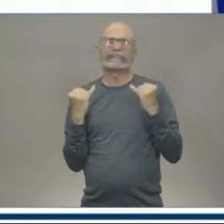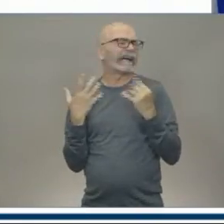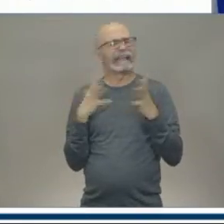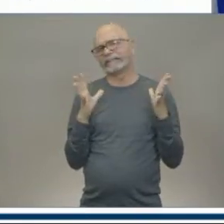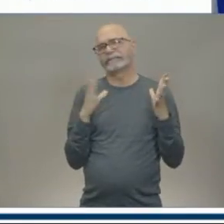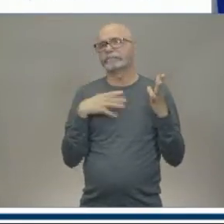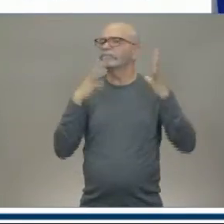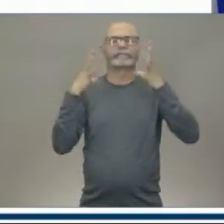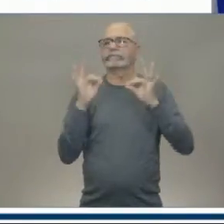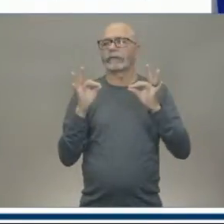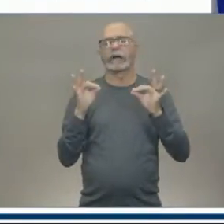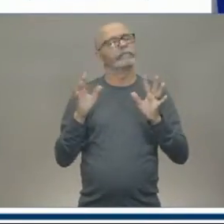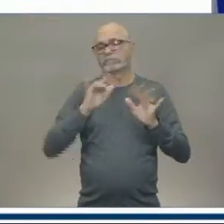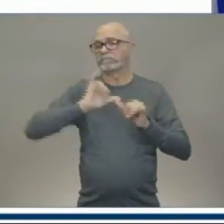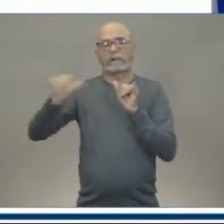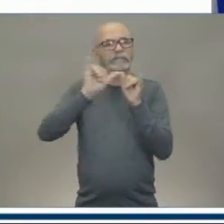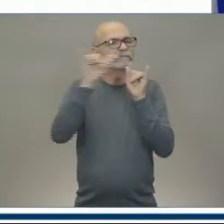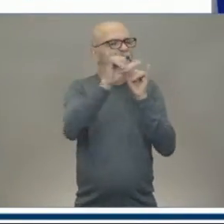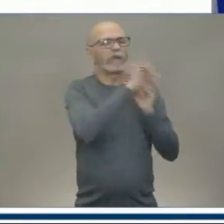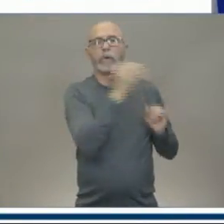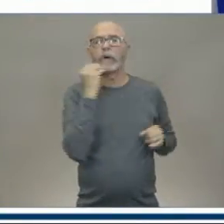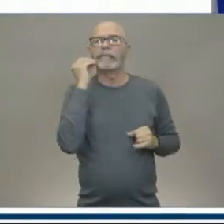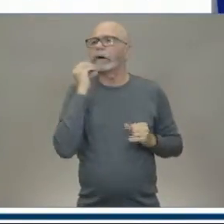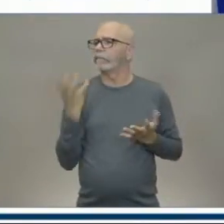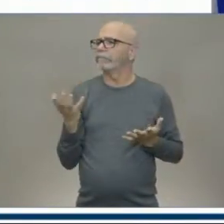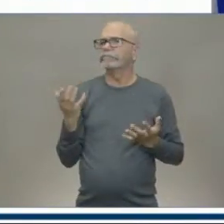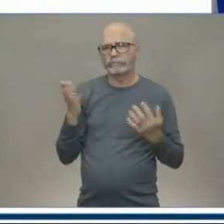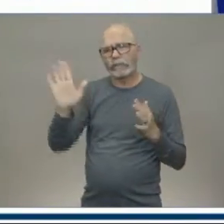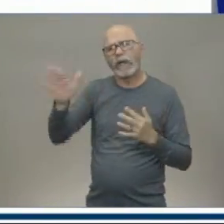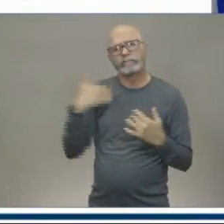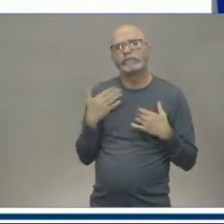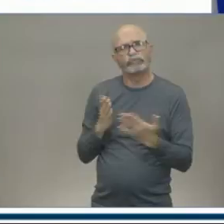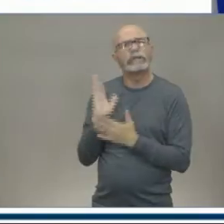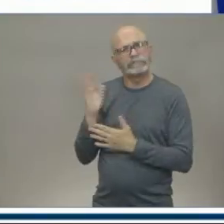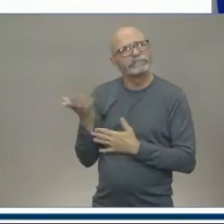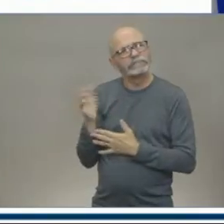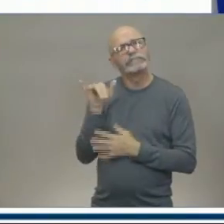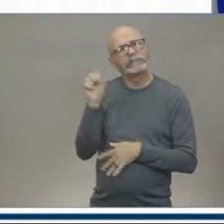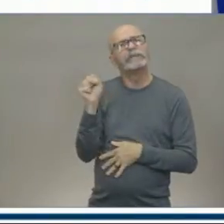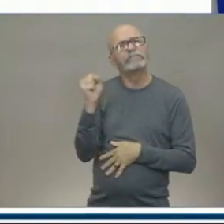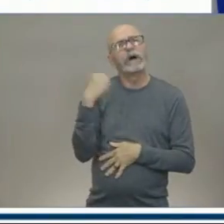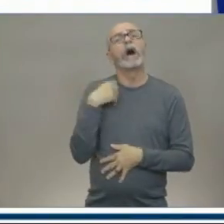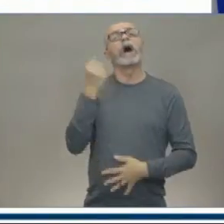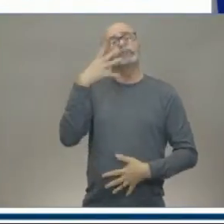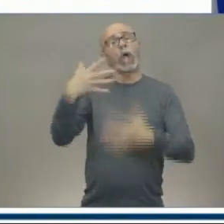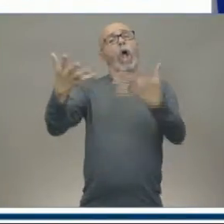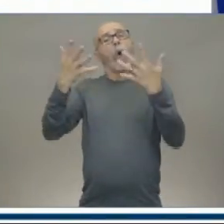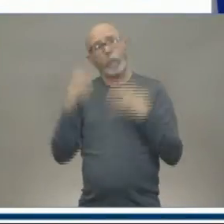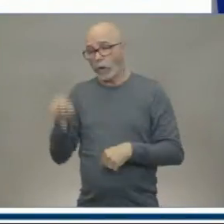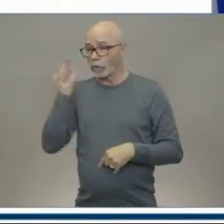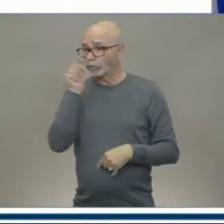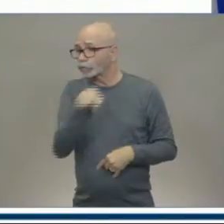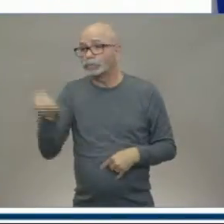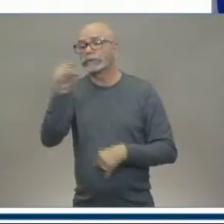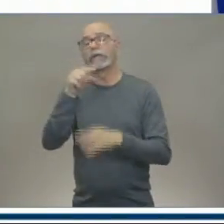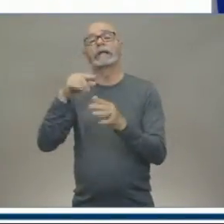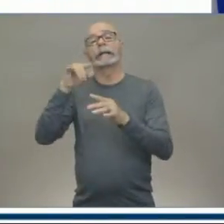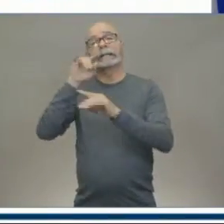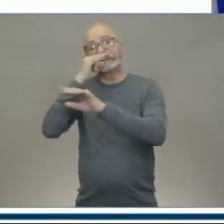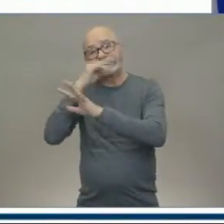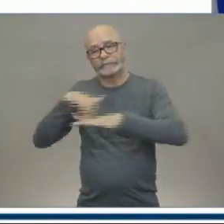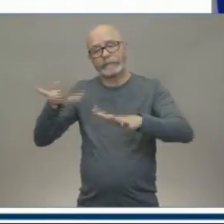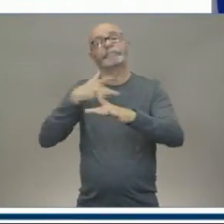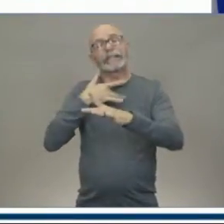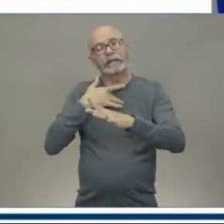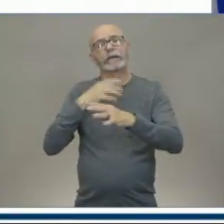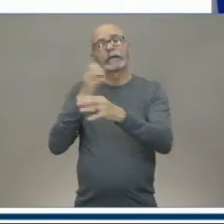which they have every right to do. We want them to take these 2 weeks as we do the deep dive again on these schools, but we want to work with them